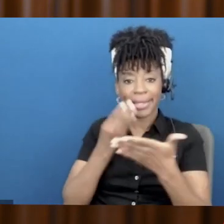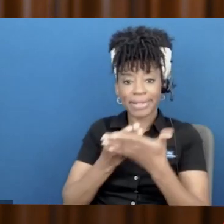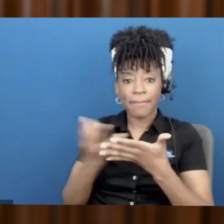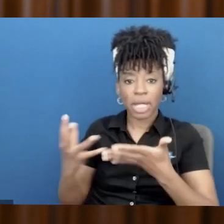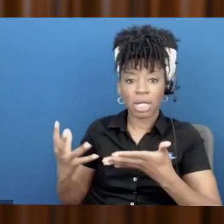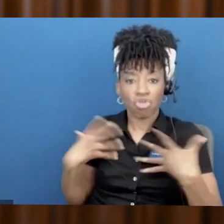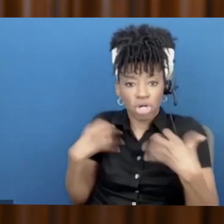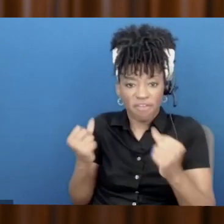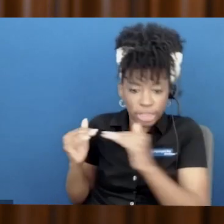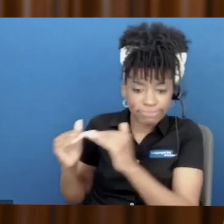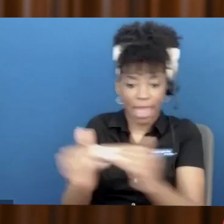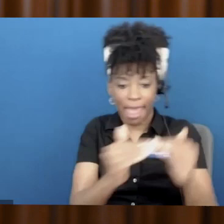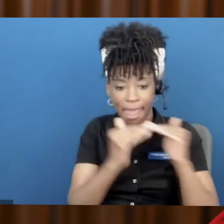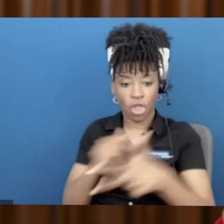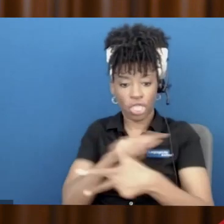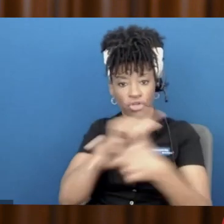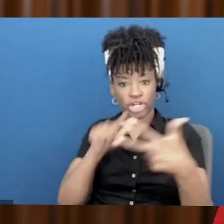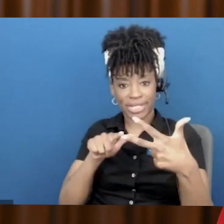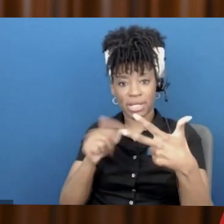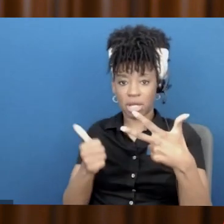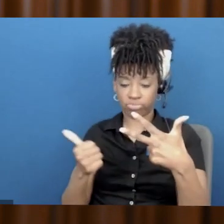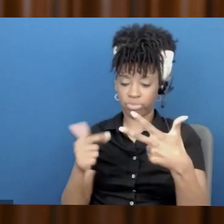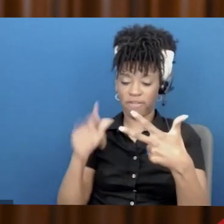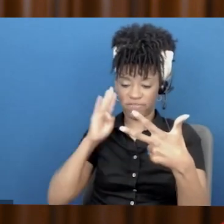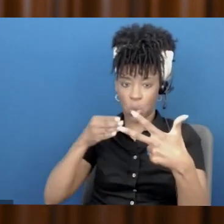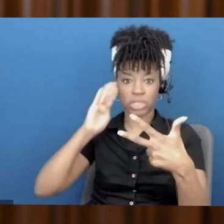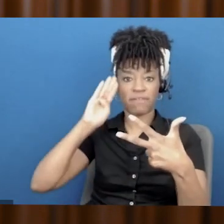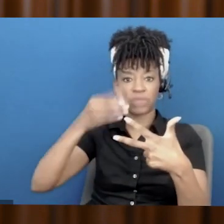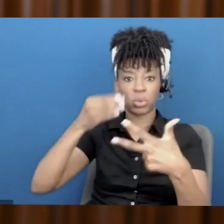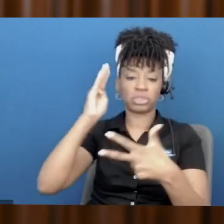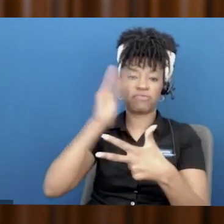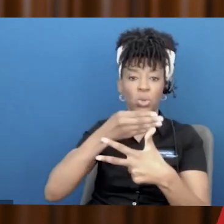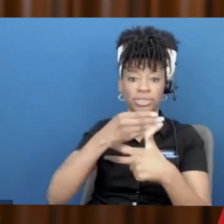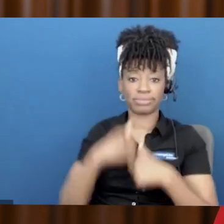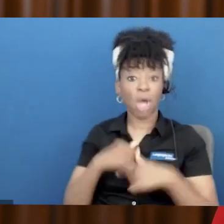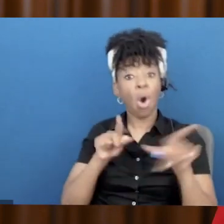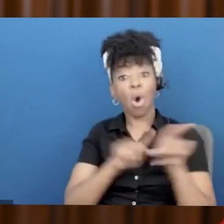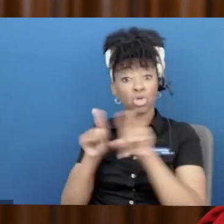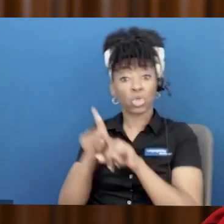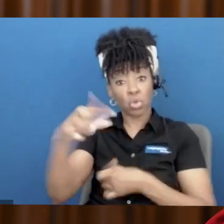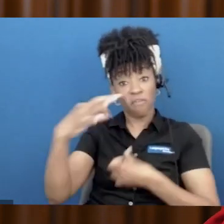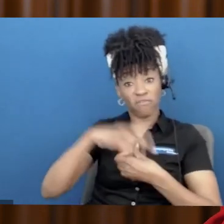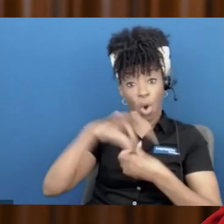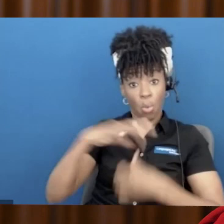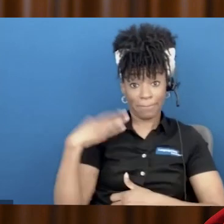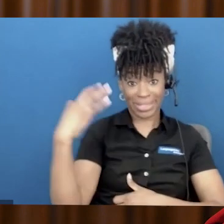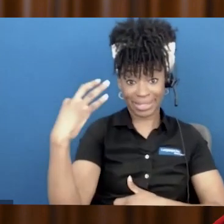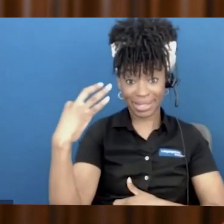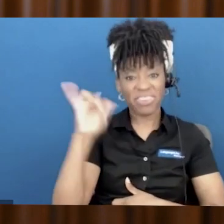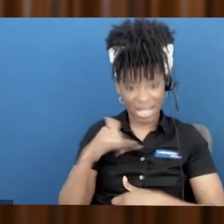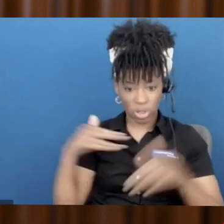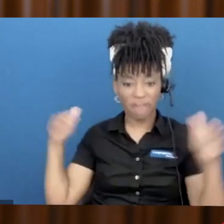a priority this year. And we are still working on the priorities you elected me to focus on: affordable housing,